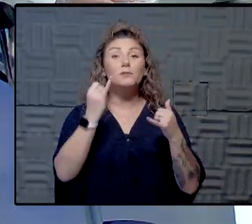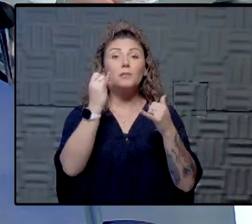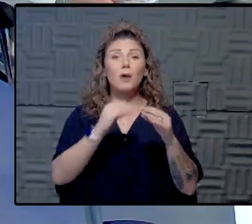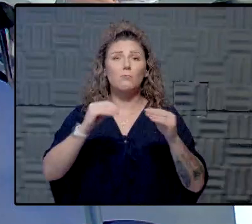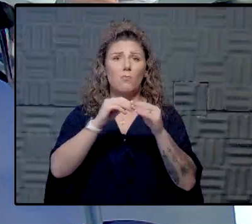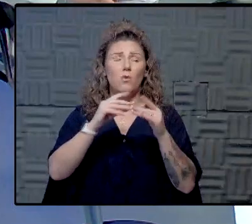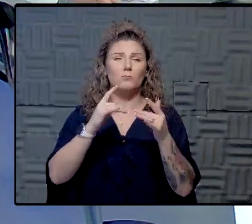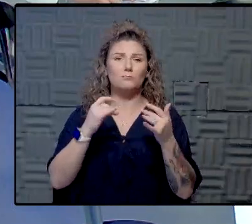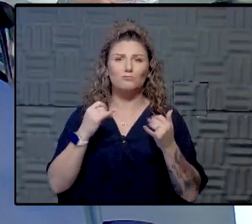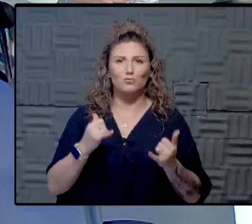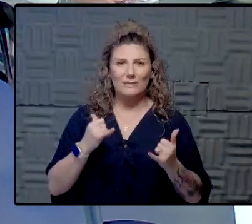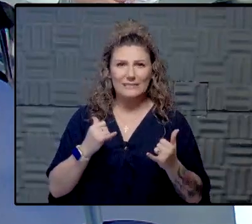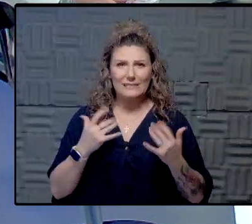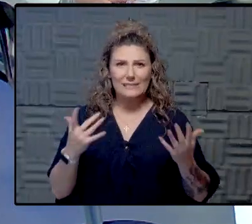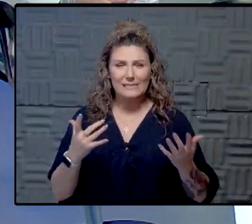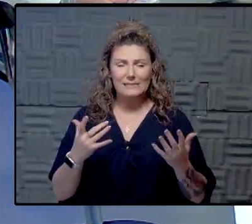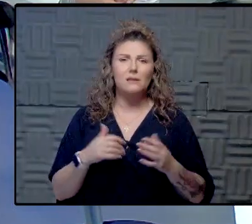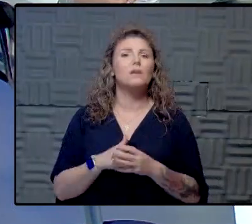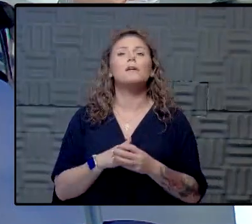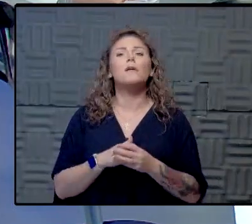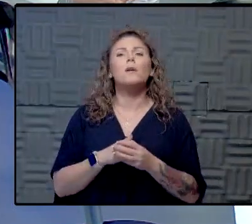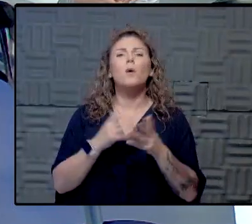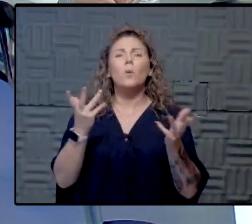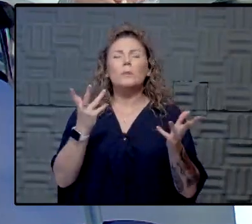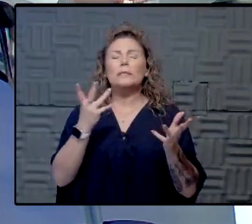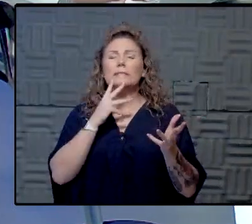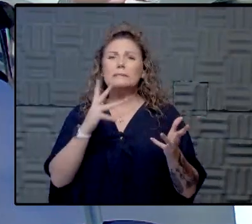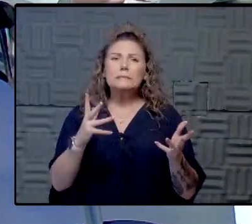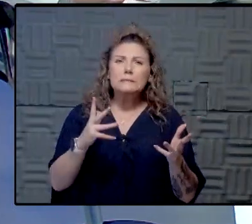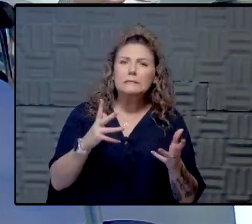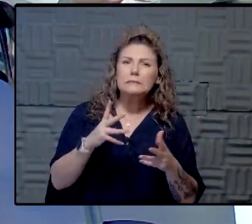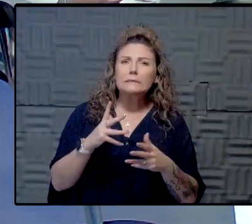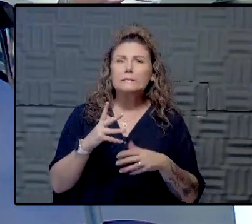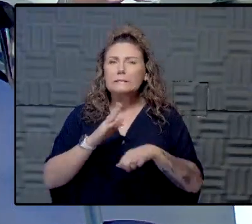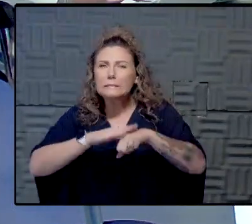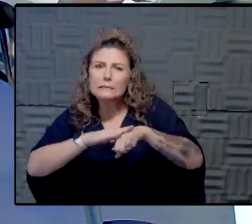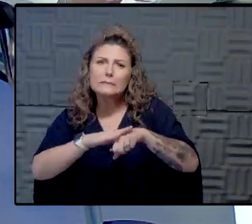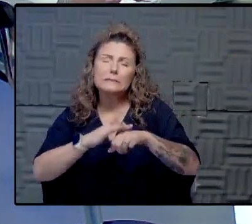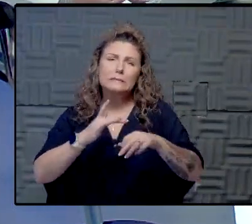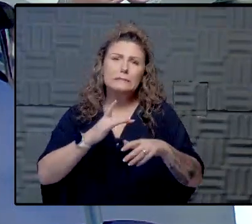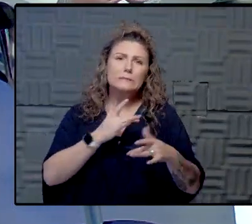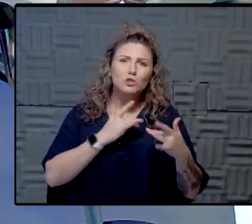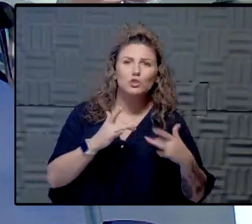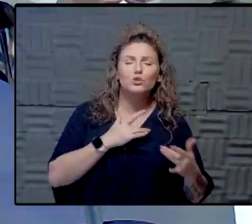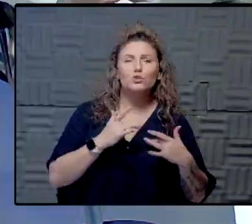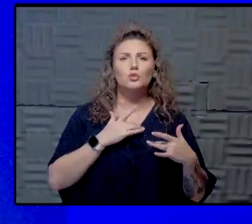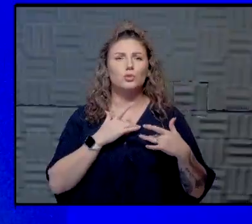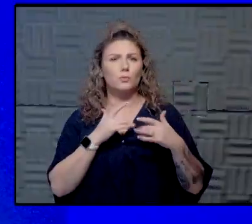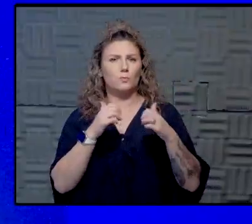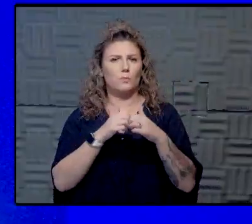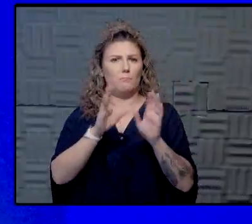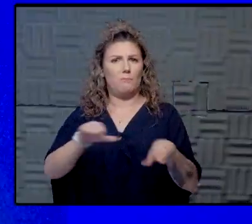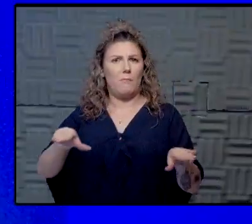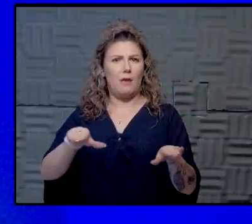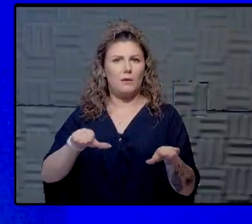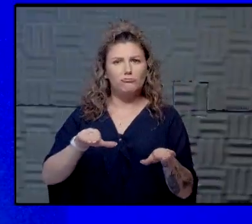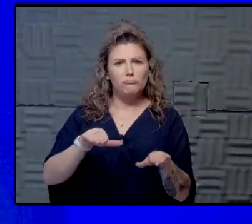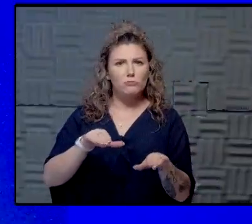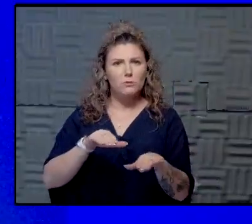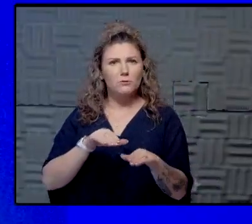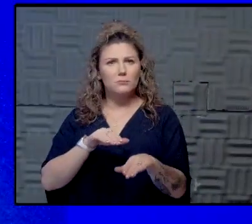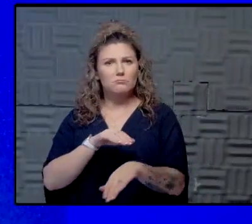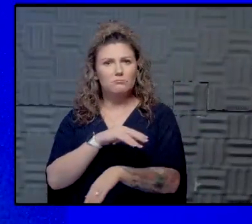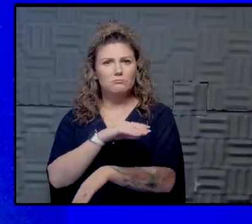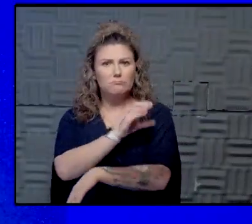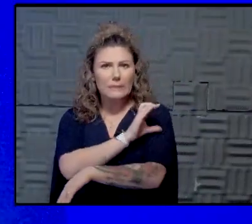more recent times, what alarms you the most about admissions that we're seeing in the pediatrics units now? Yeah.